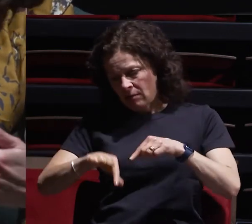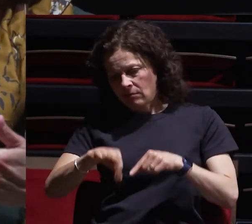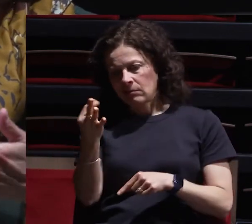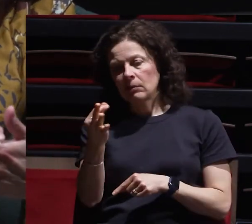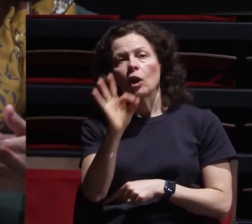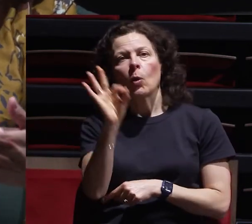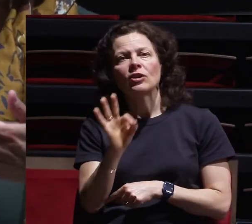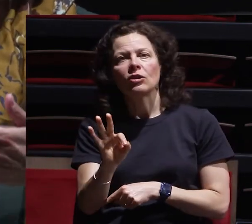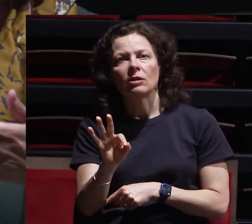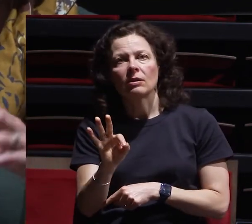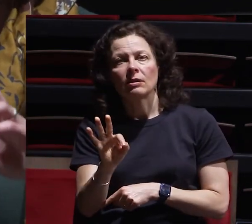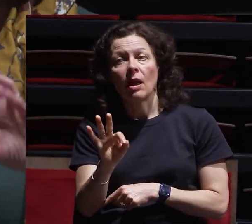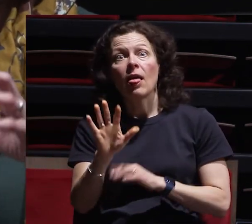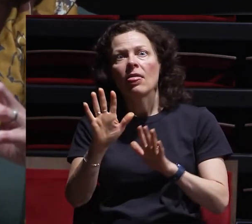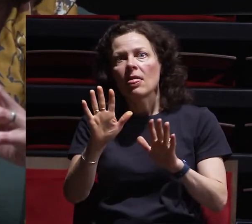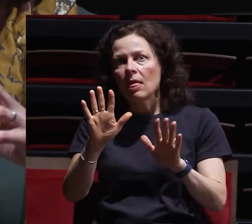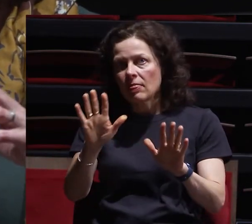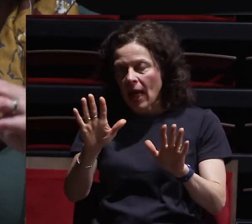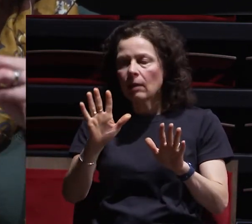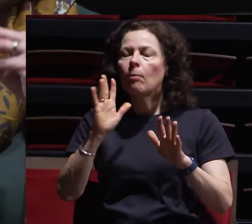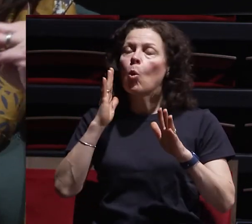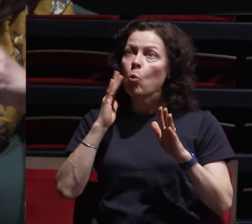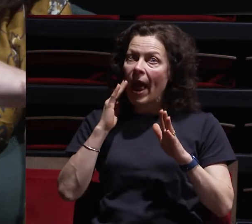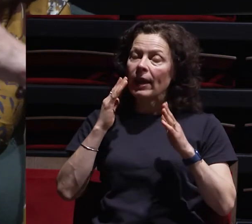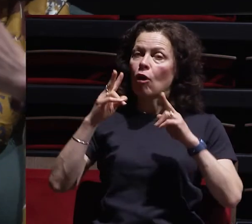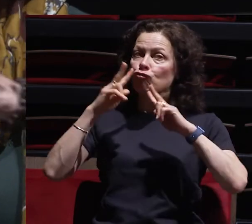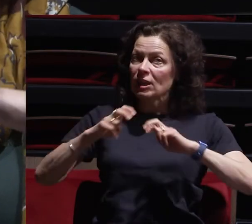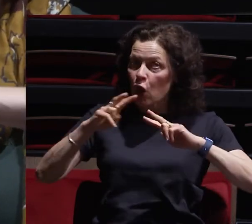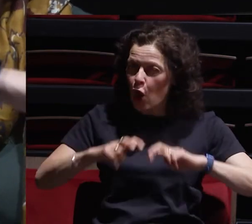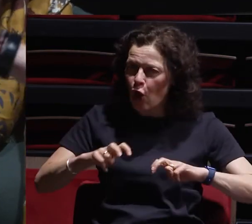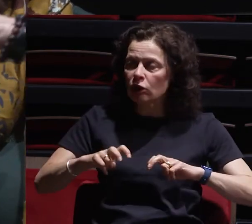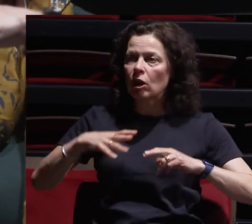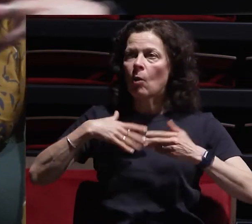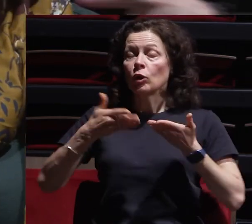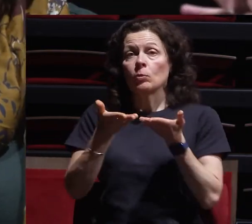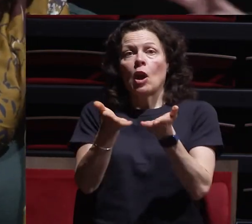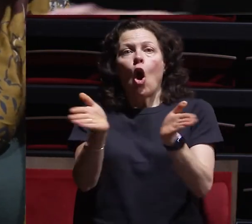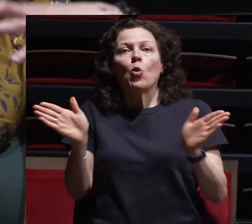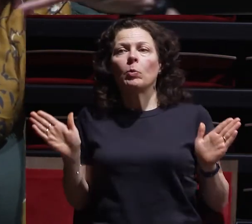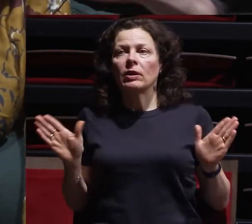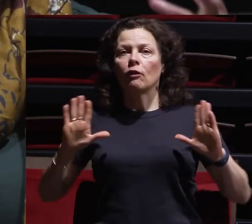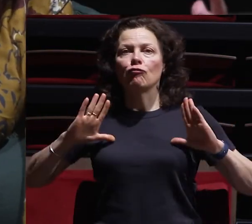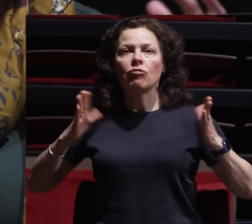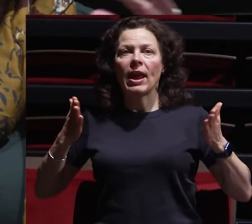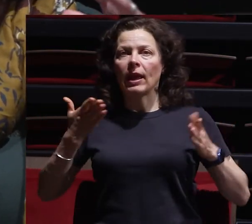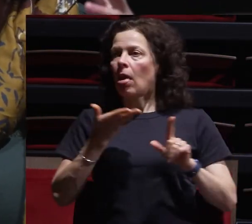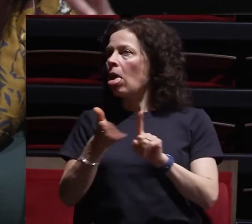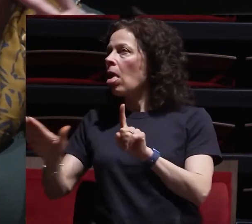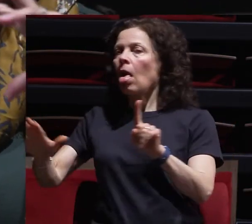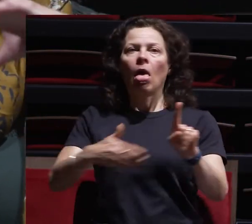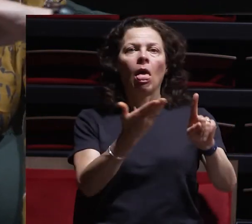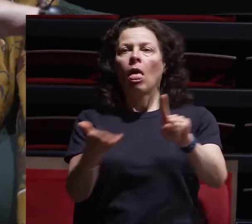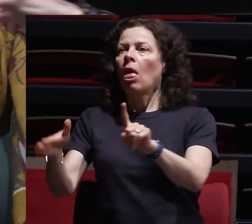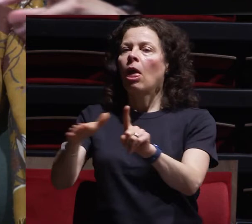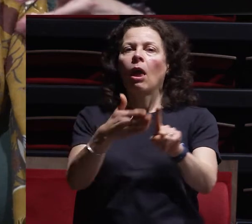down into what the question that I want to answer, but then when I'm actually doing the research, being as open and as free to